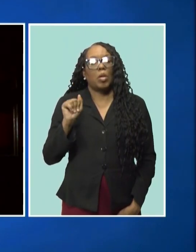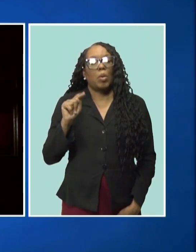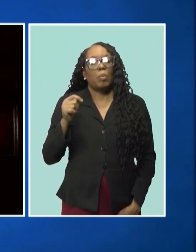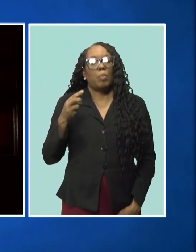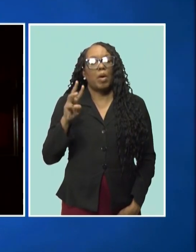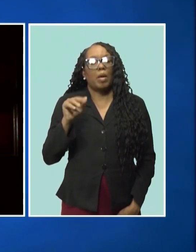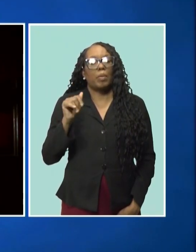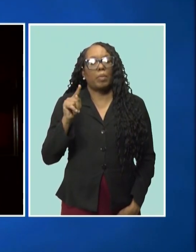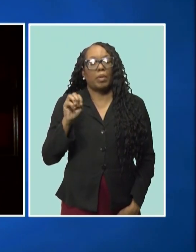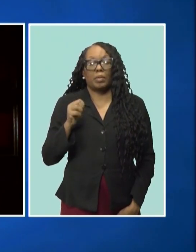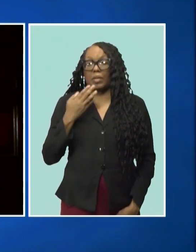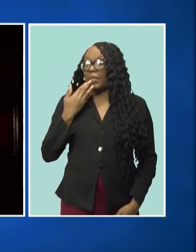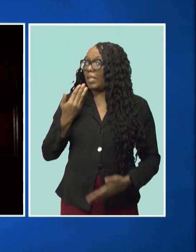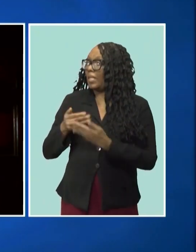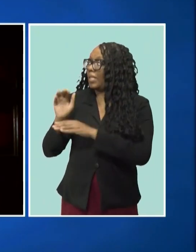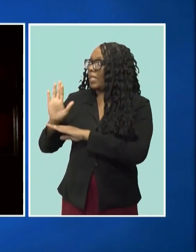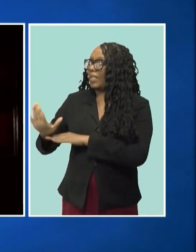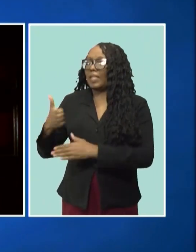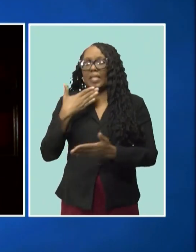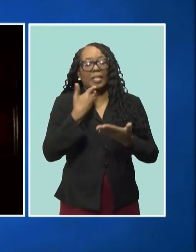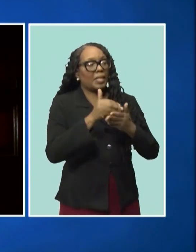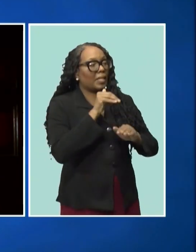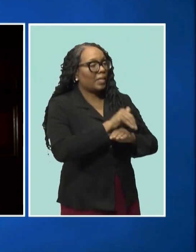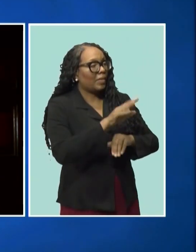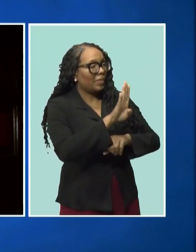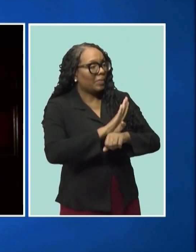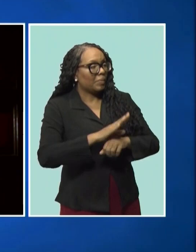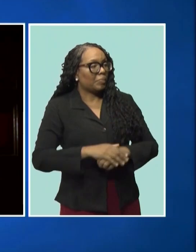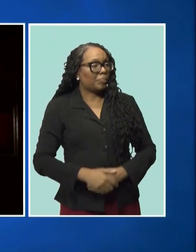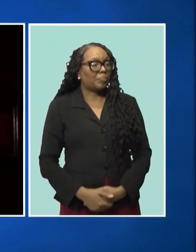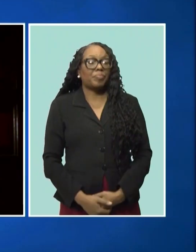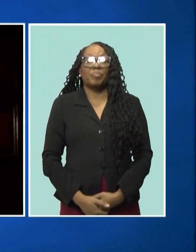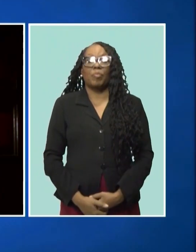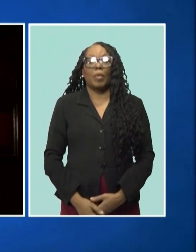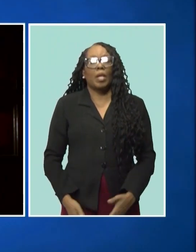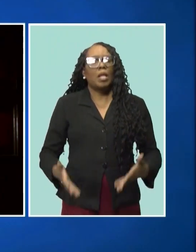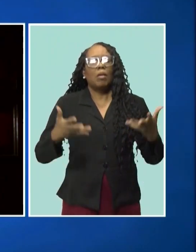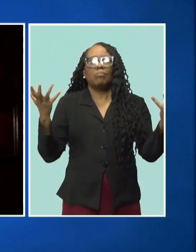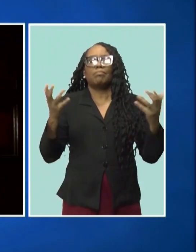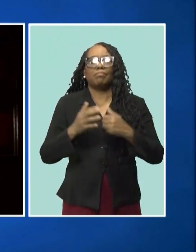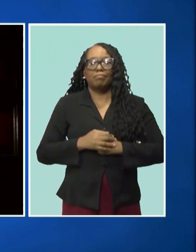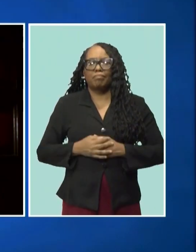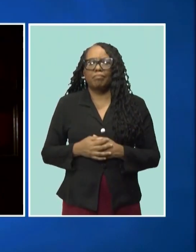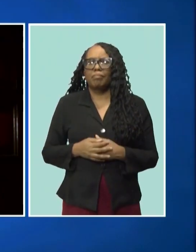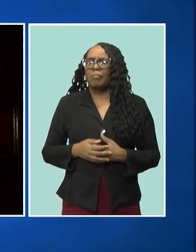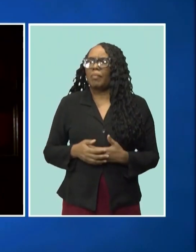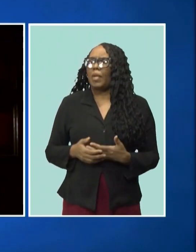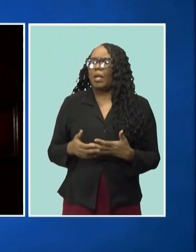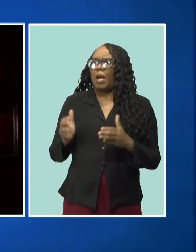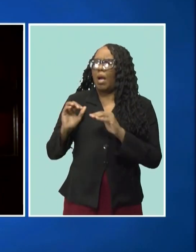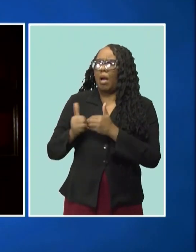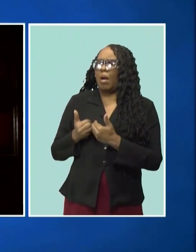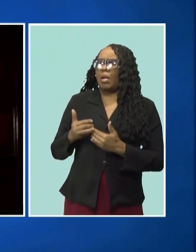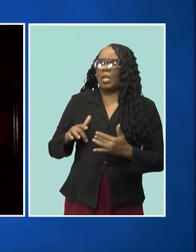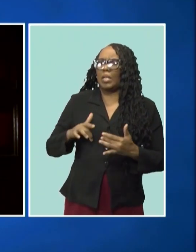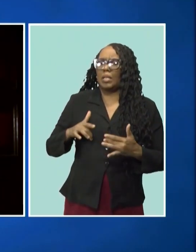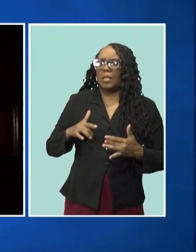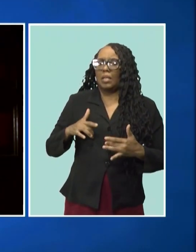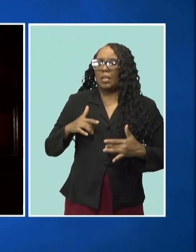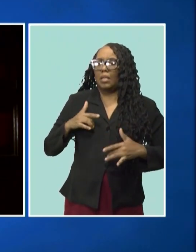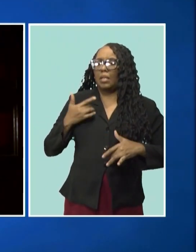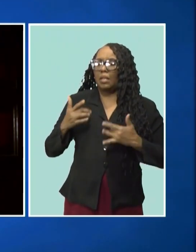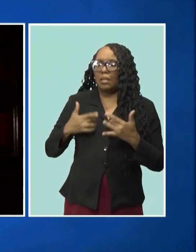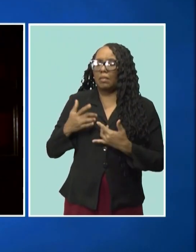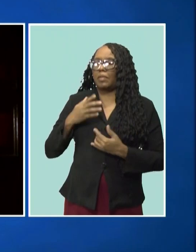Good evening, Pearson. How are you? And good evening, Barbados. Well, thank you for asking. What was your initial reaction to this call for a no-confidence